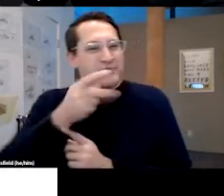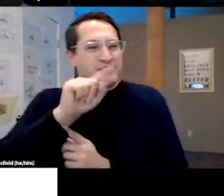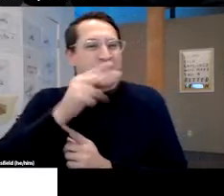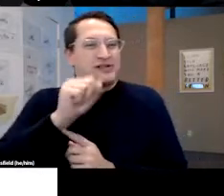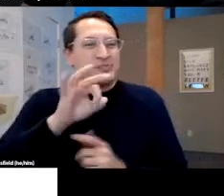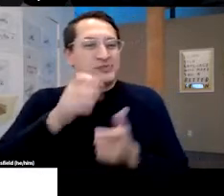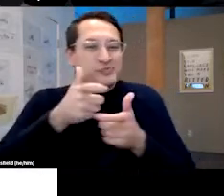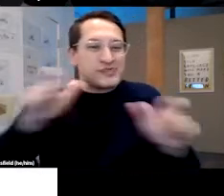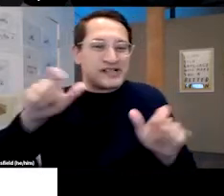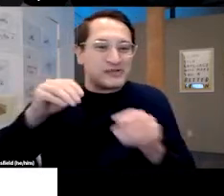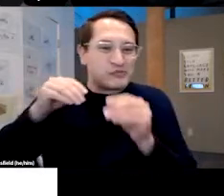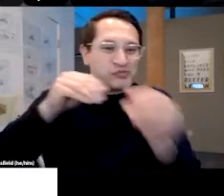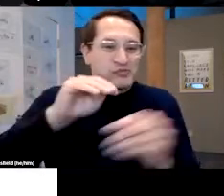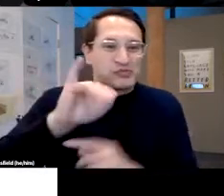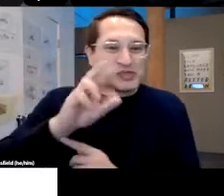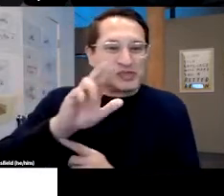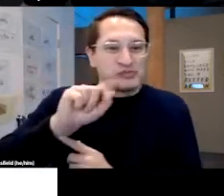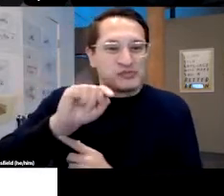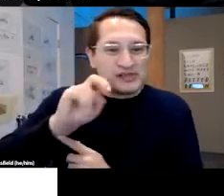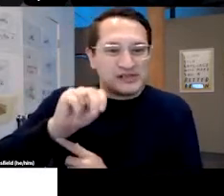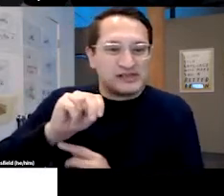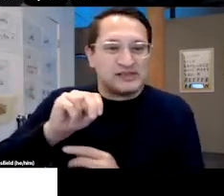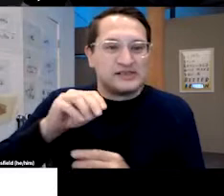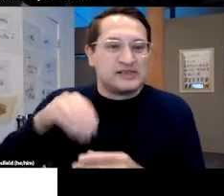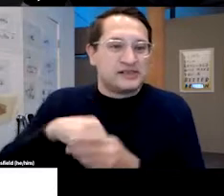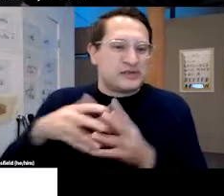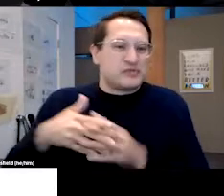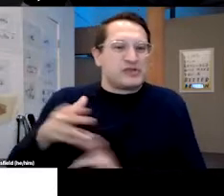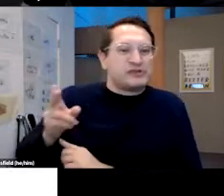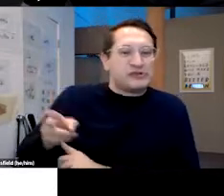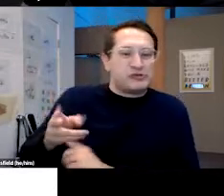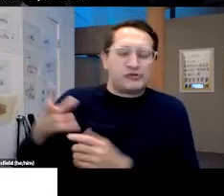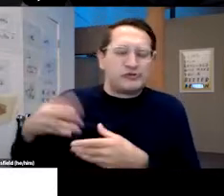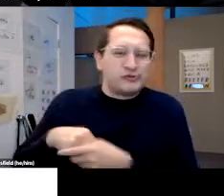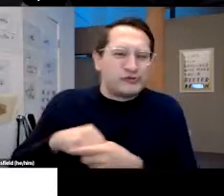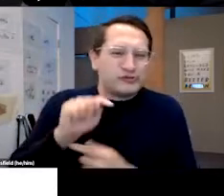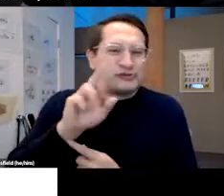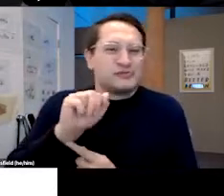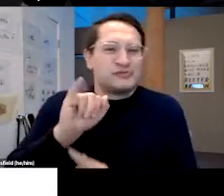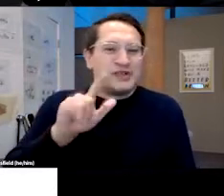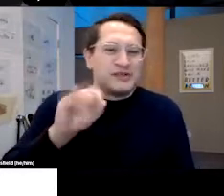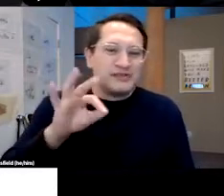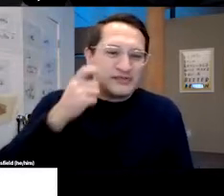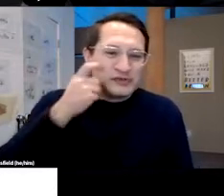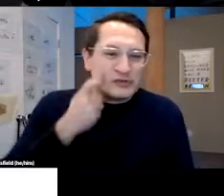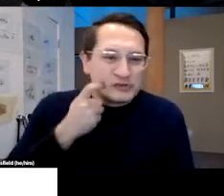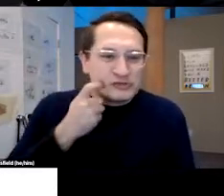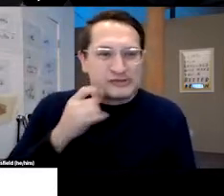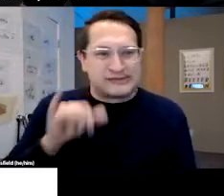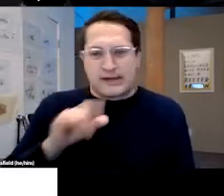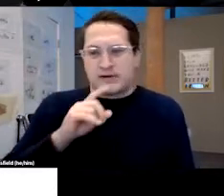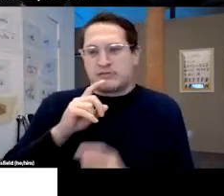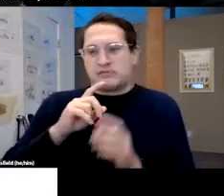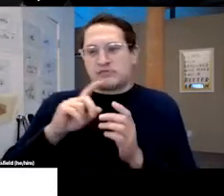constructed and paths of huge migrations in American history, including the